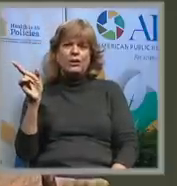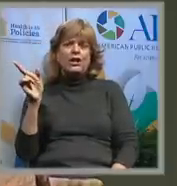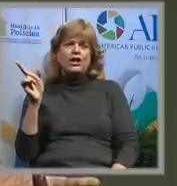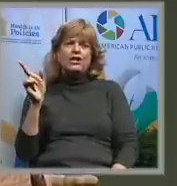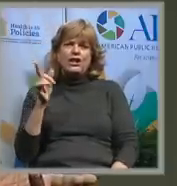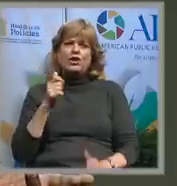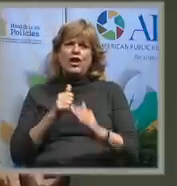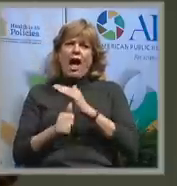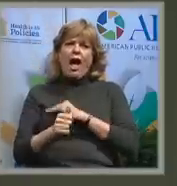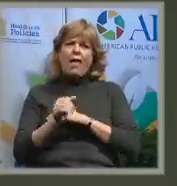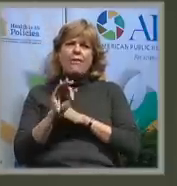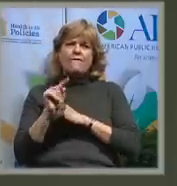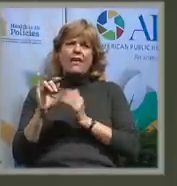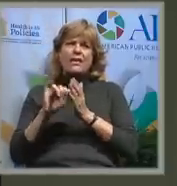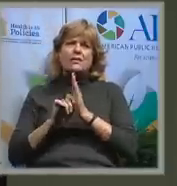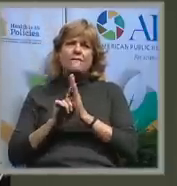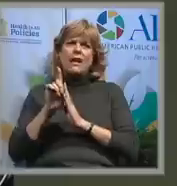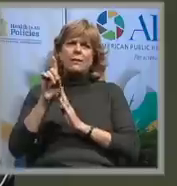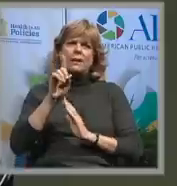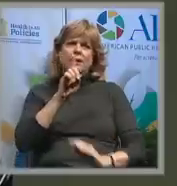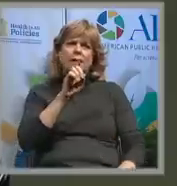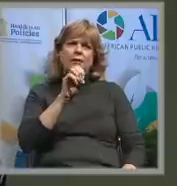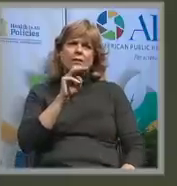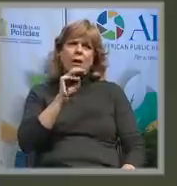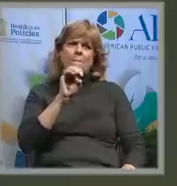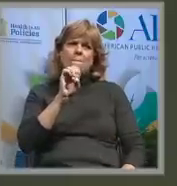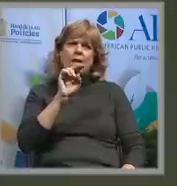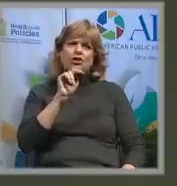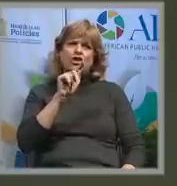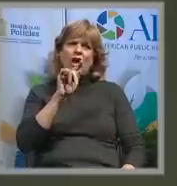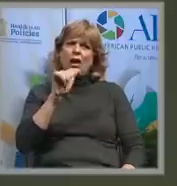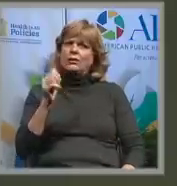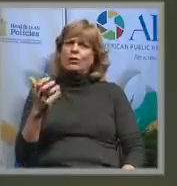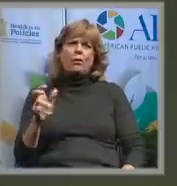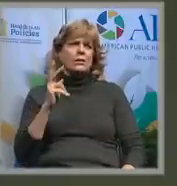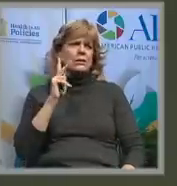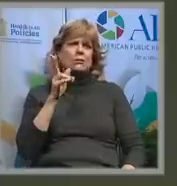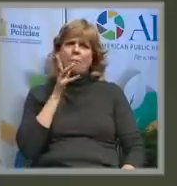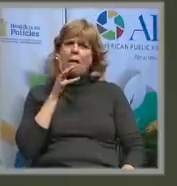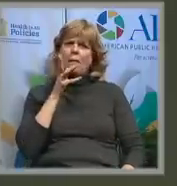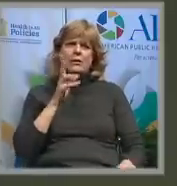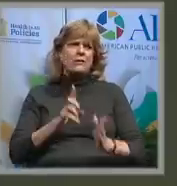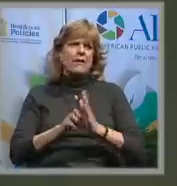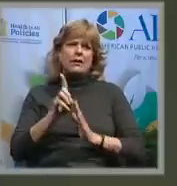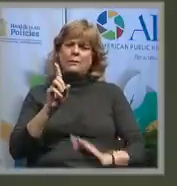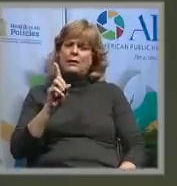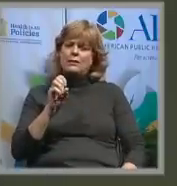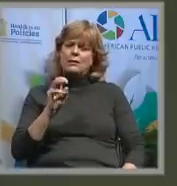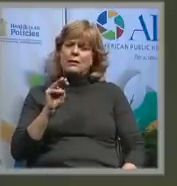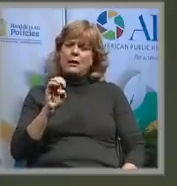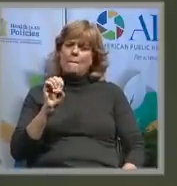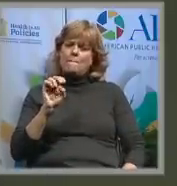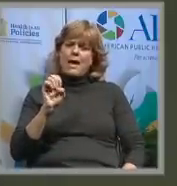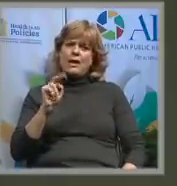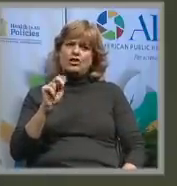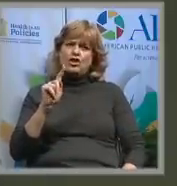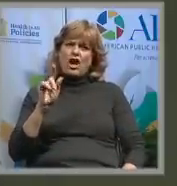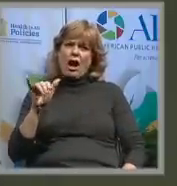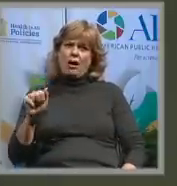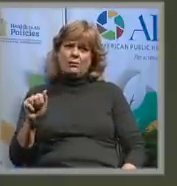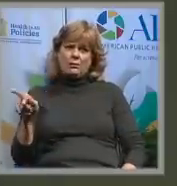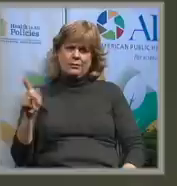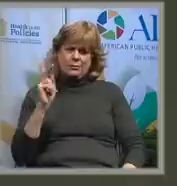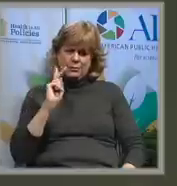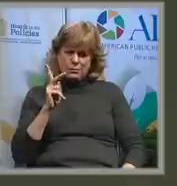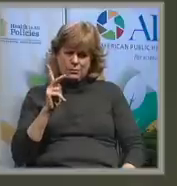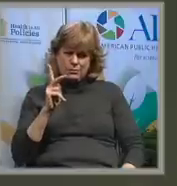dementia. You don't want to see your mama developing dementia. And yet one day she said to me, I could tell she